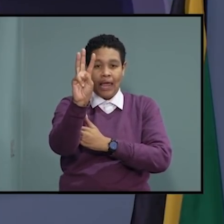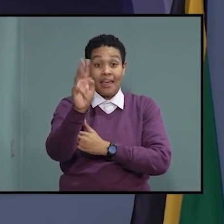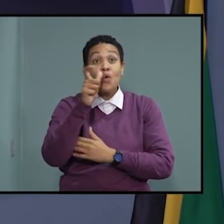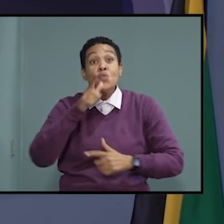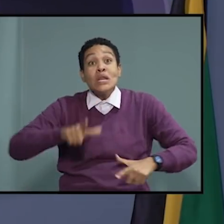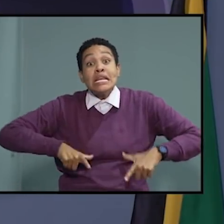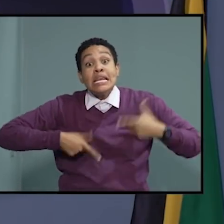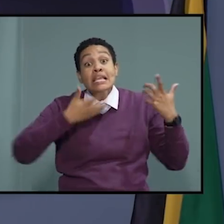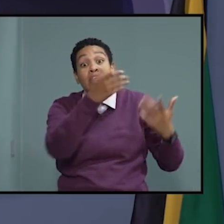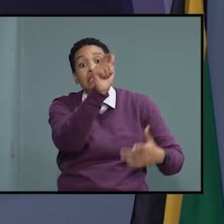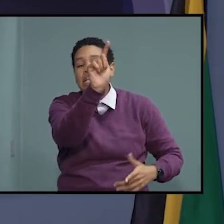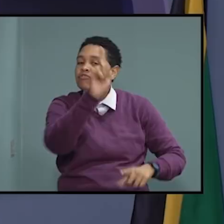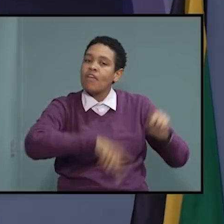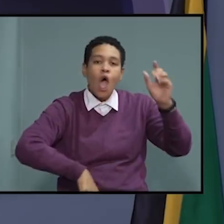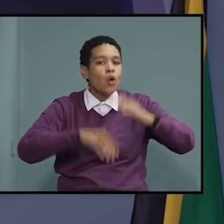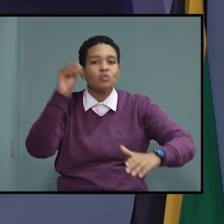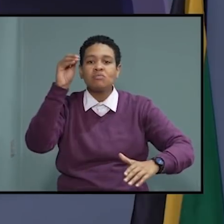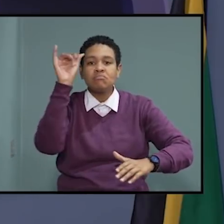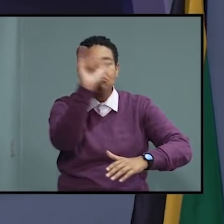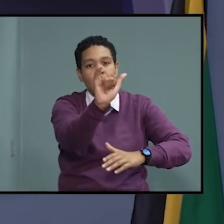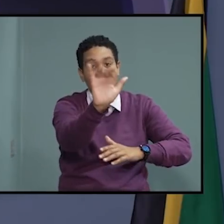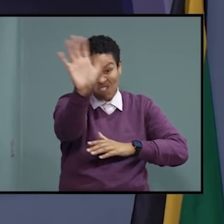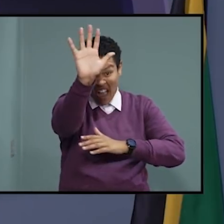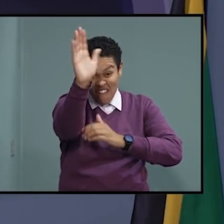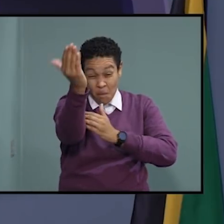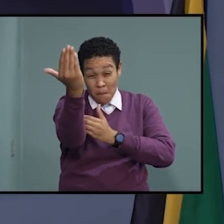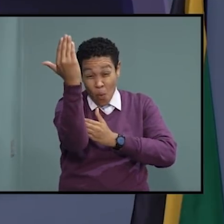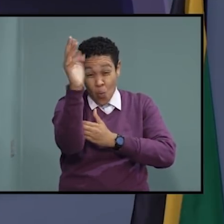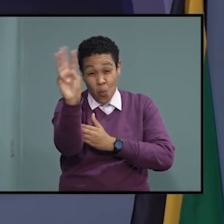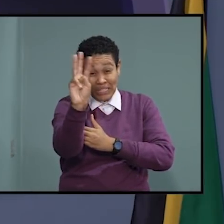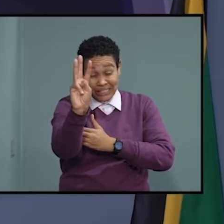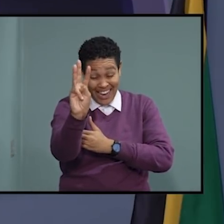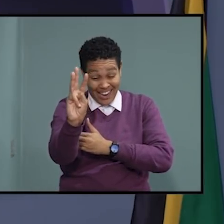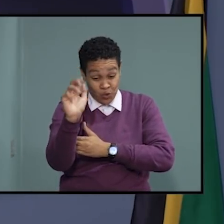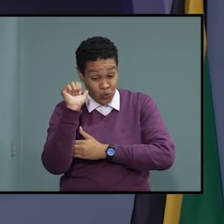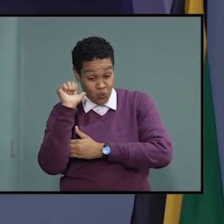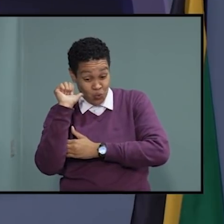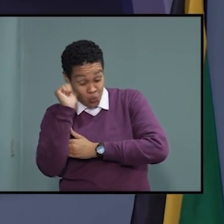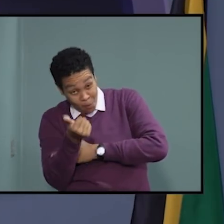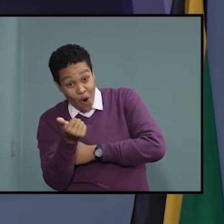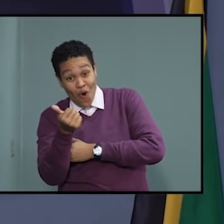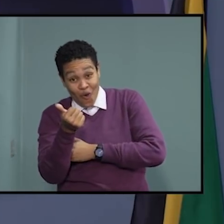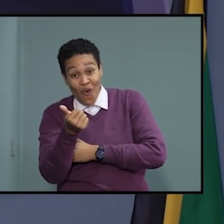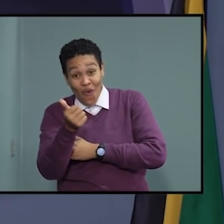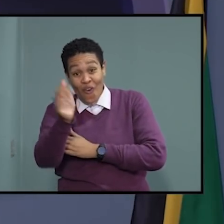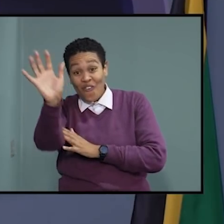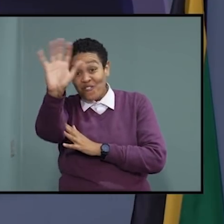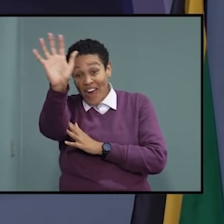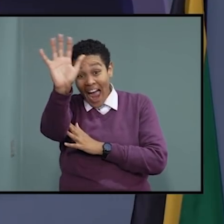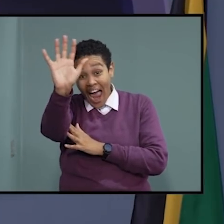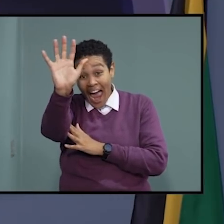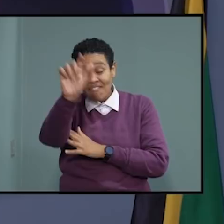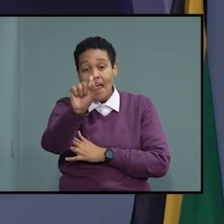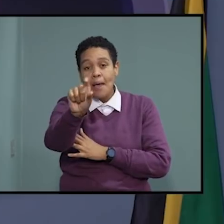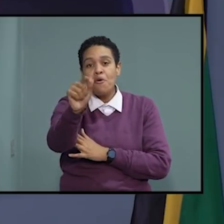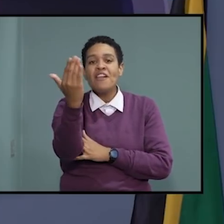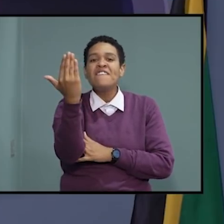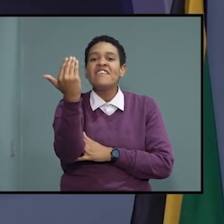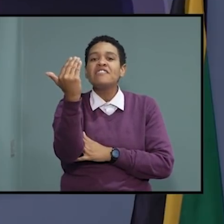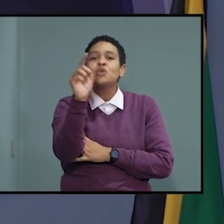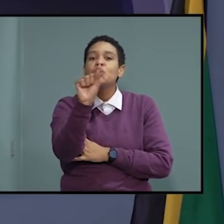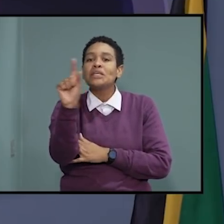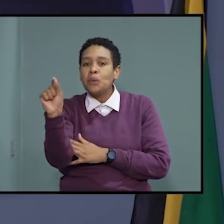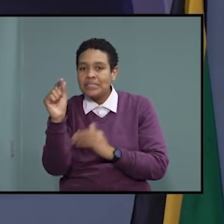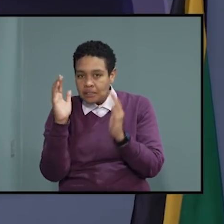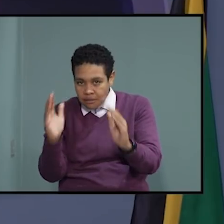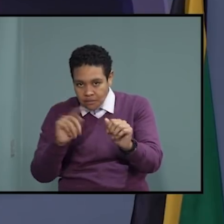April 15, 2020,